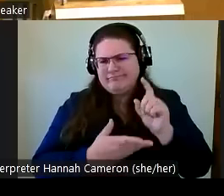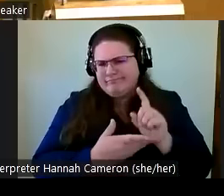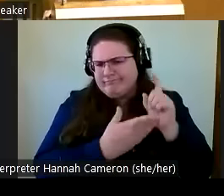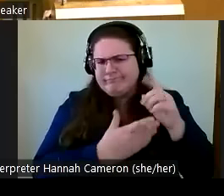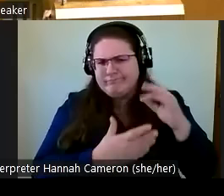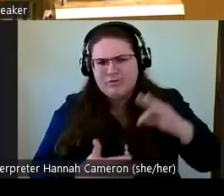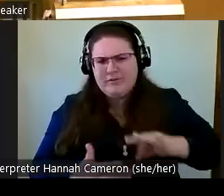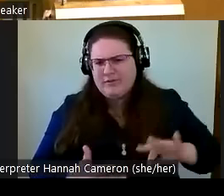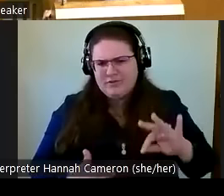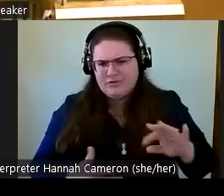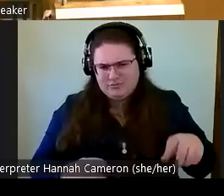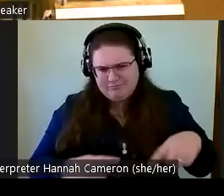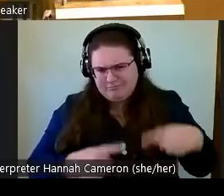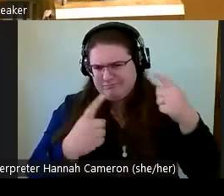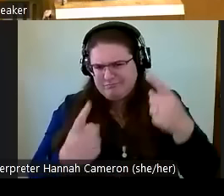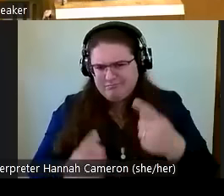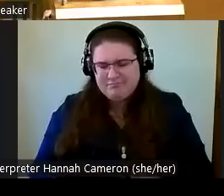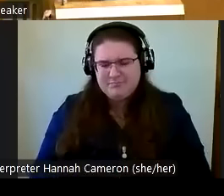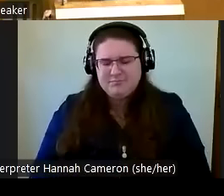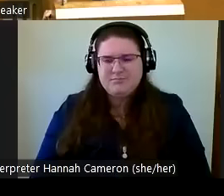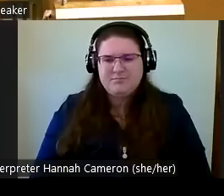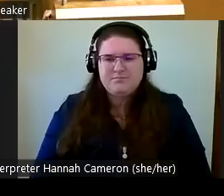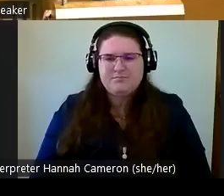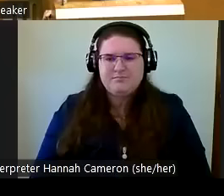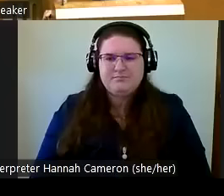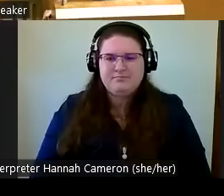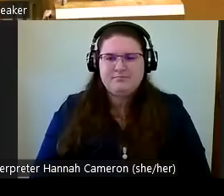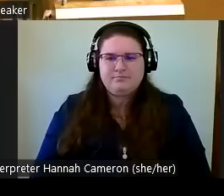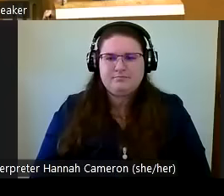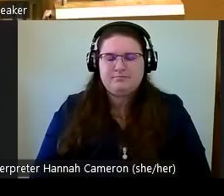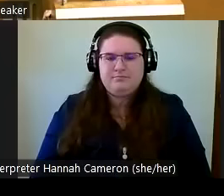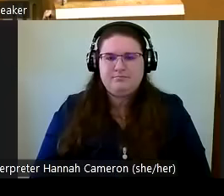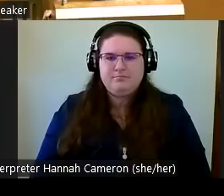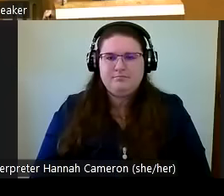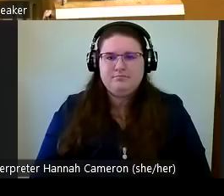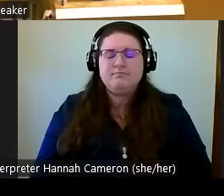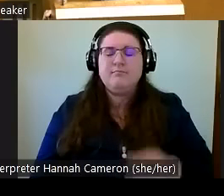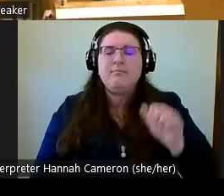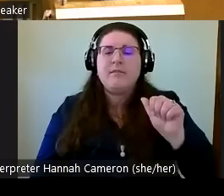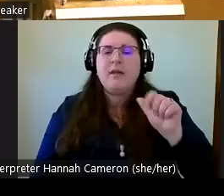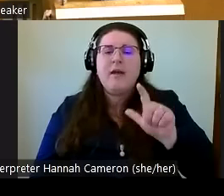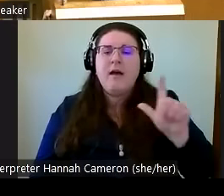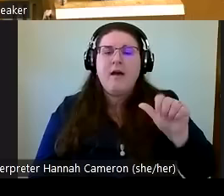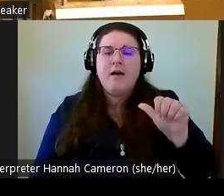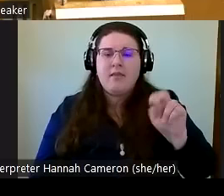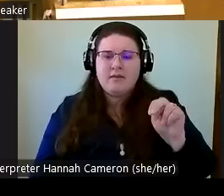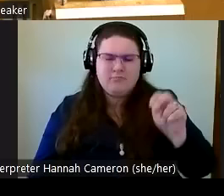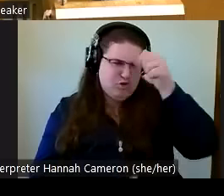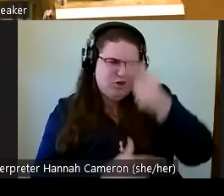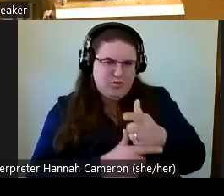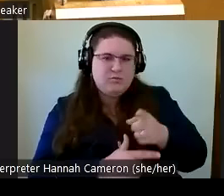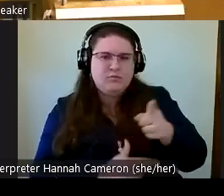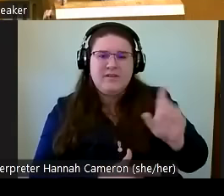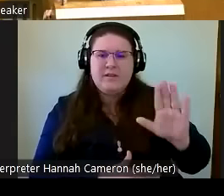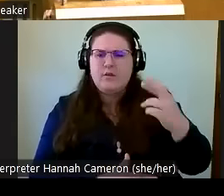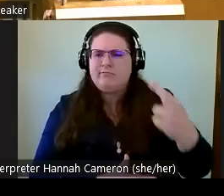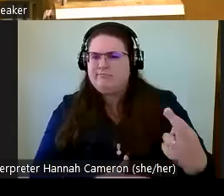It turns out that one of Alan's closest friends was the director of